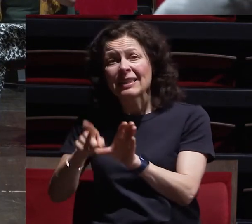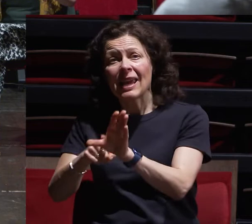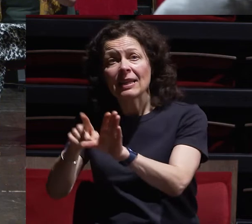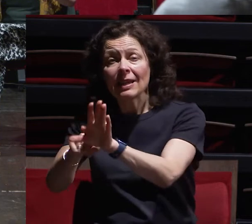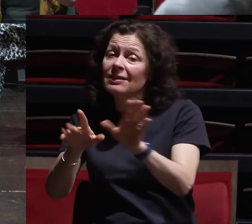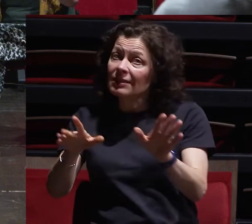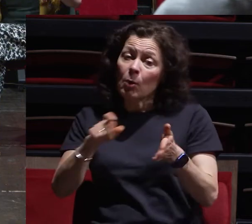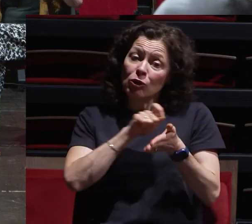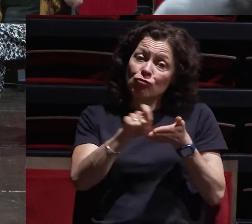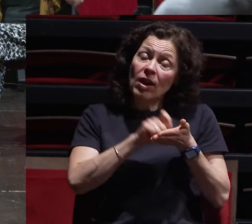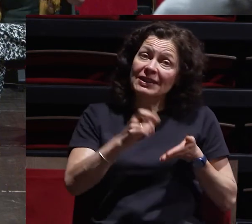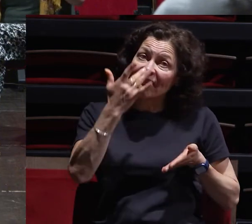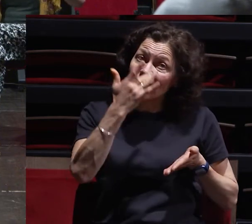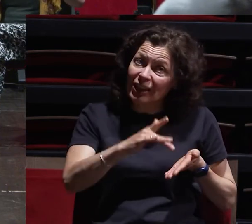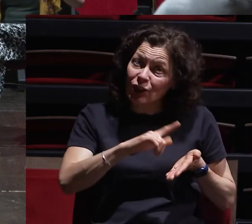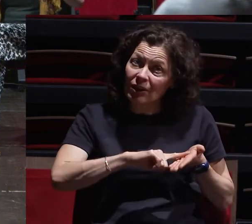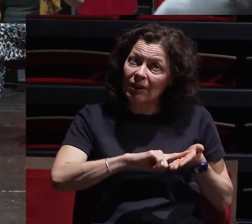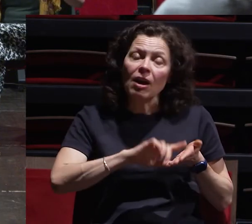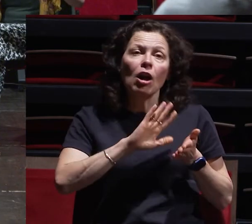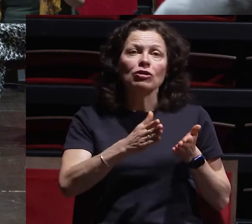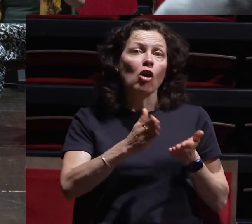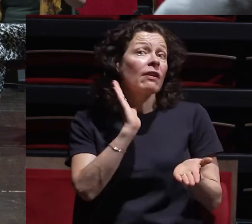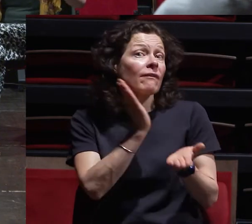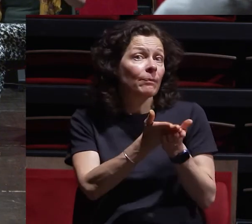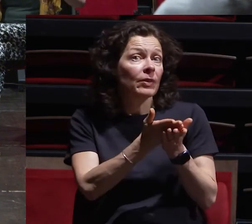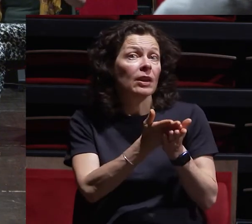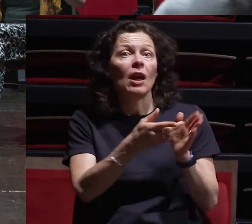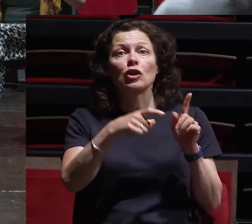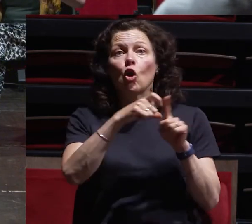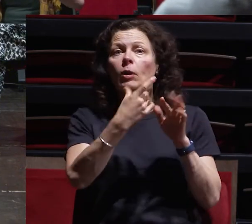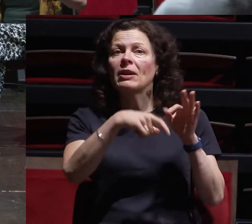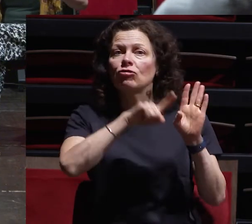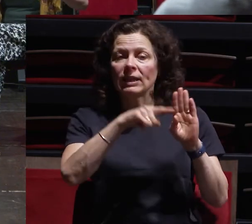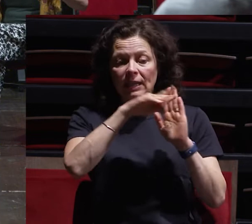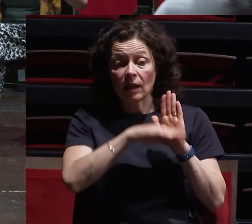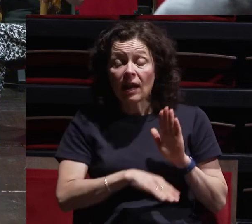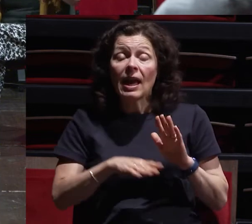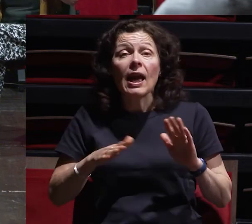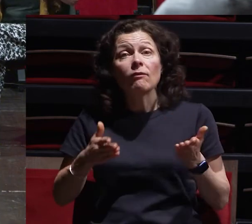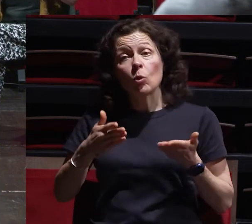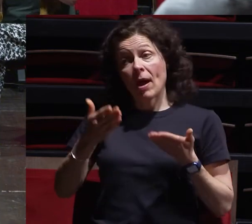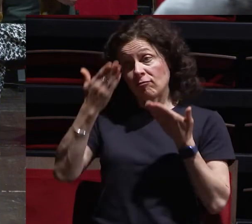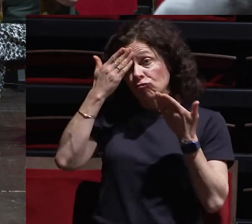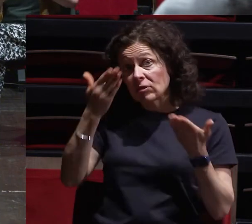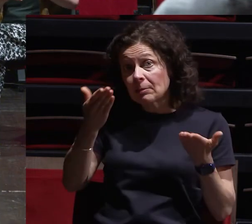about 6 months. So I think what you've always got to remember is we're writing fiction, not documentary. So we can take liberties as long as